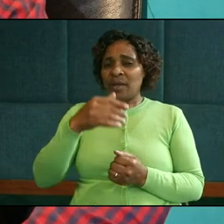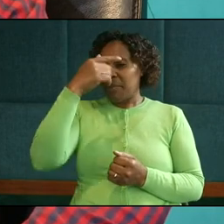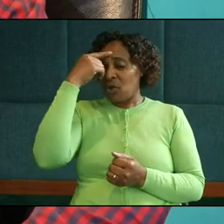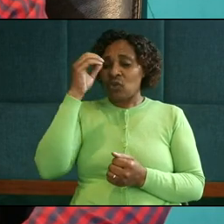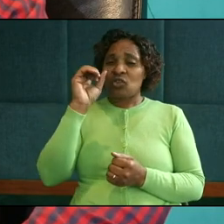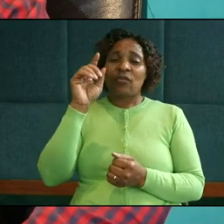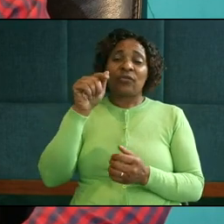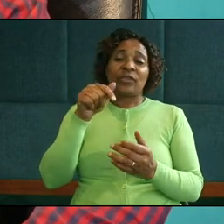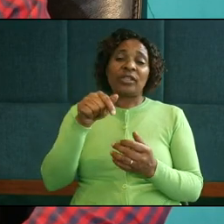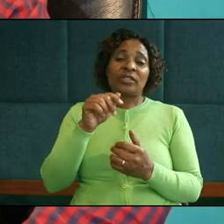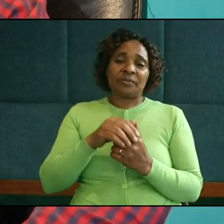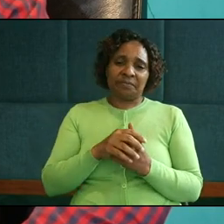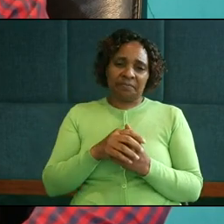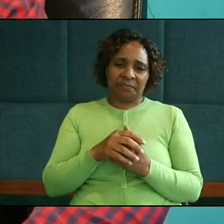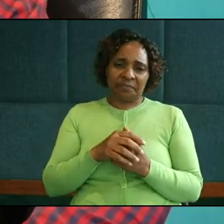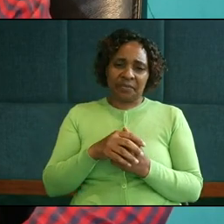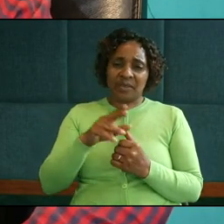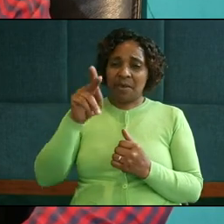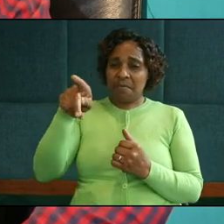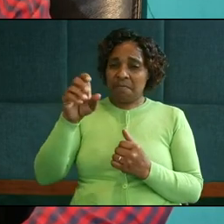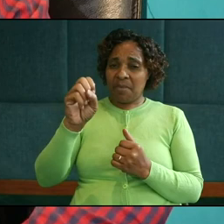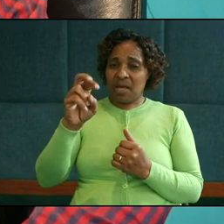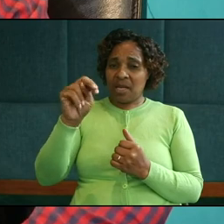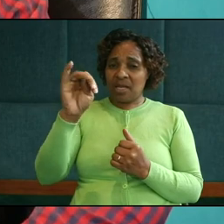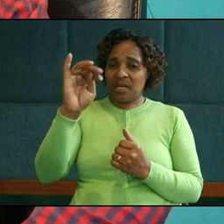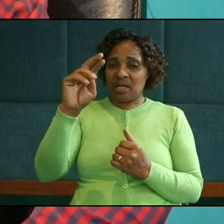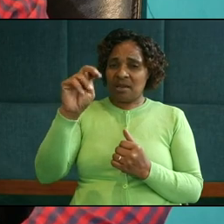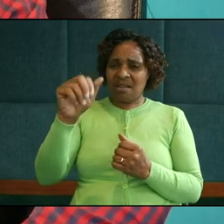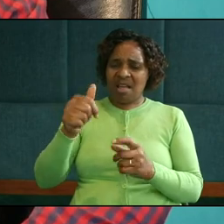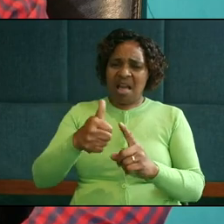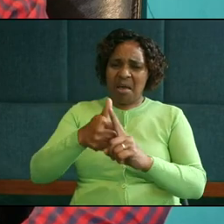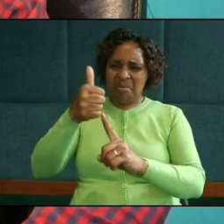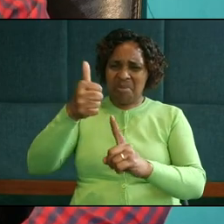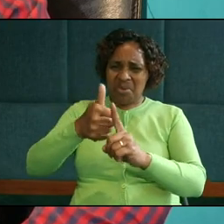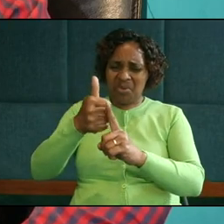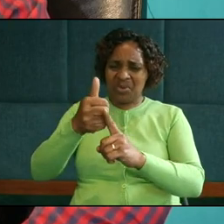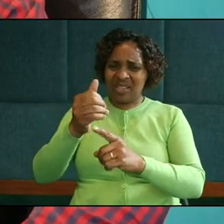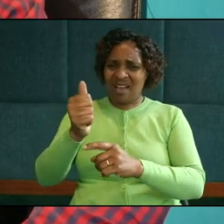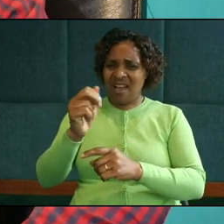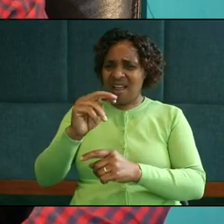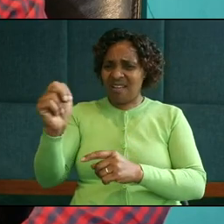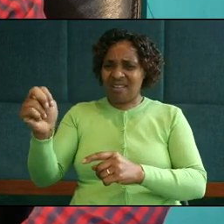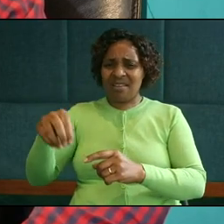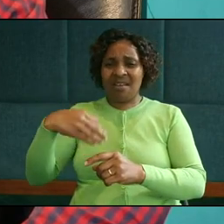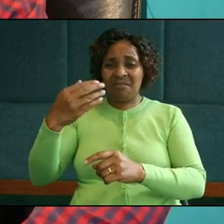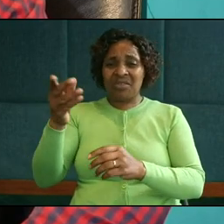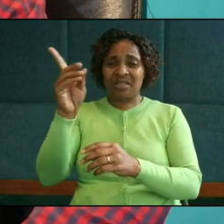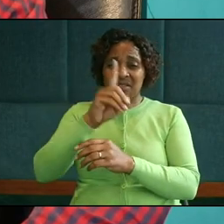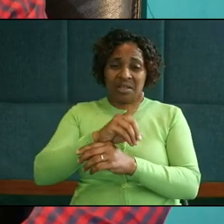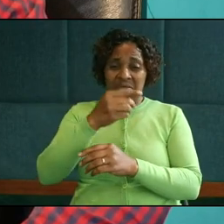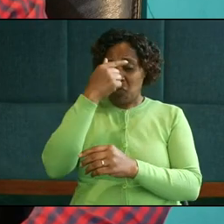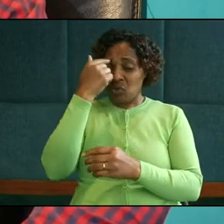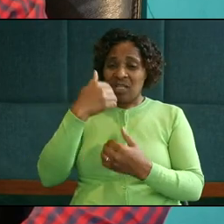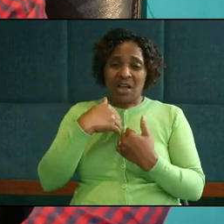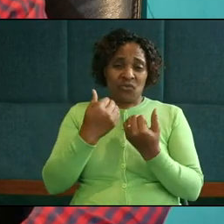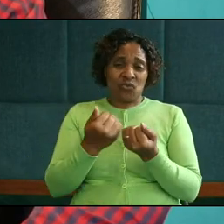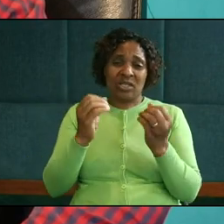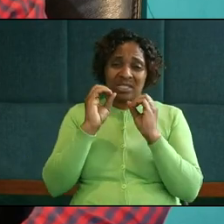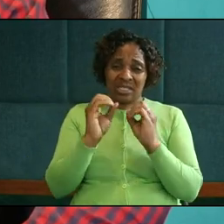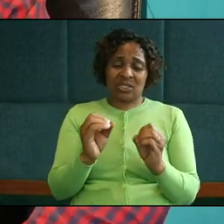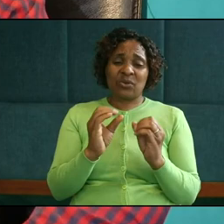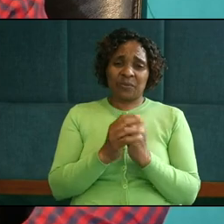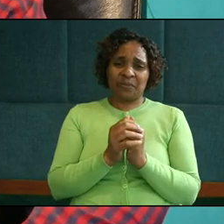of this, Penina used to mock Hannah every day because she didn't have children